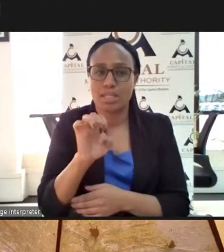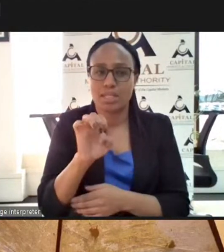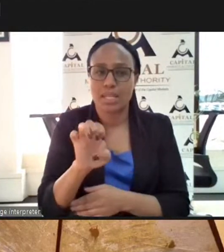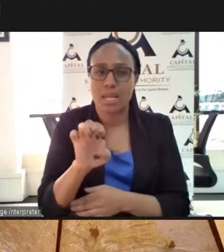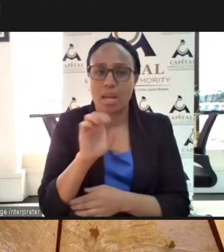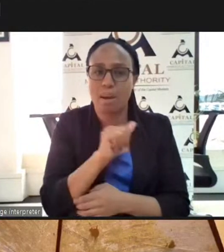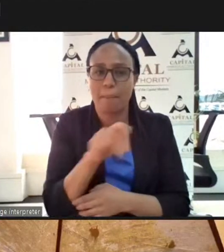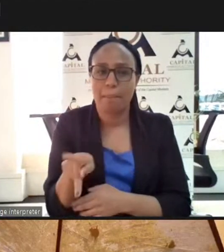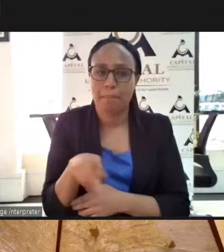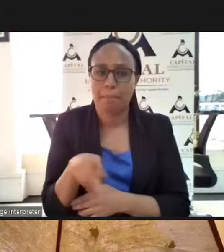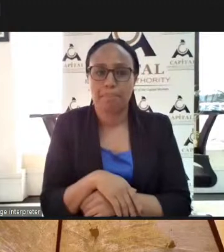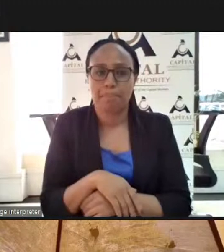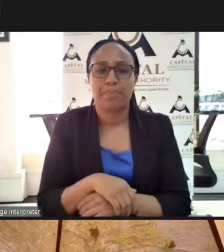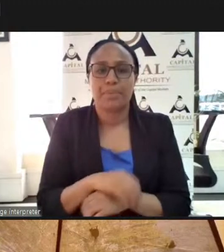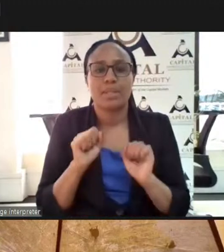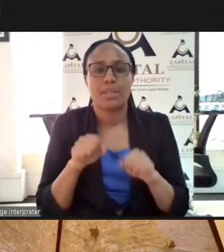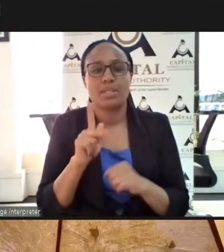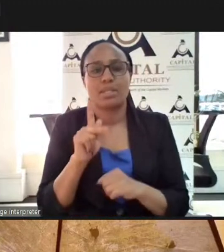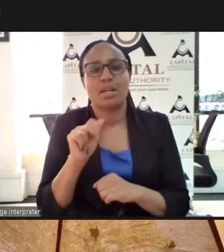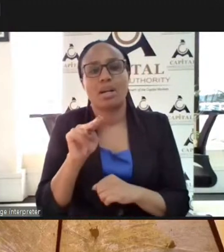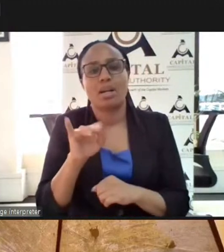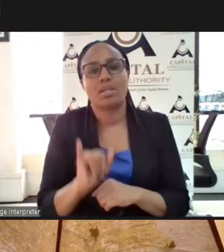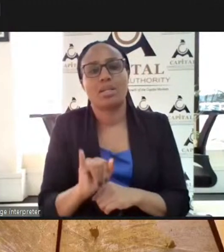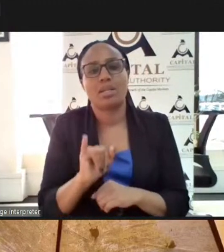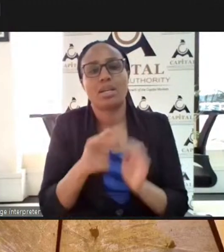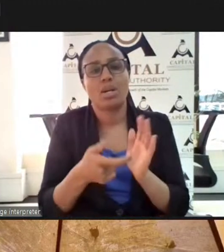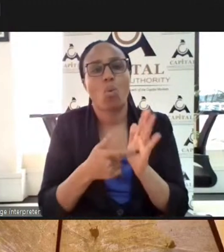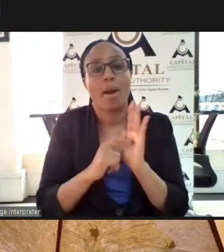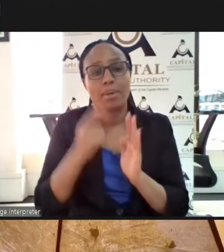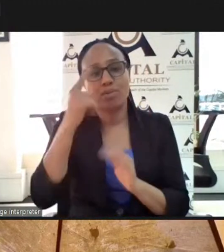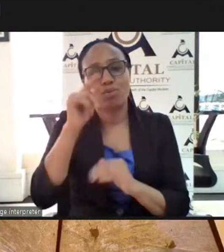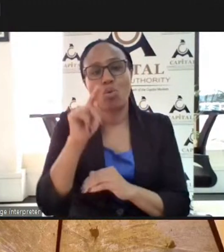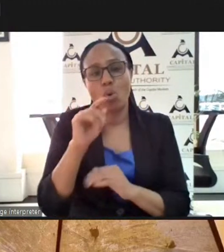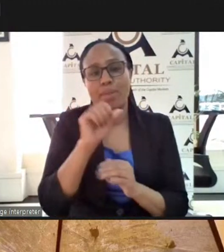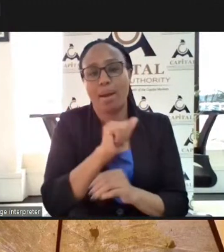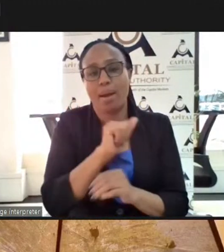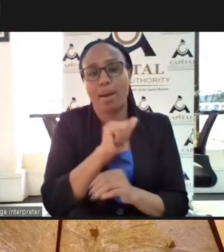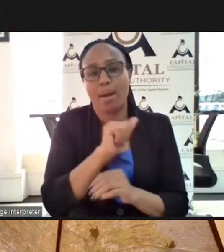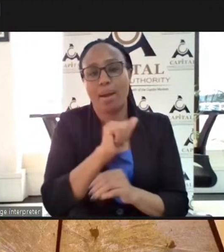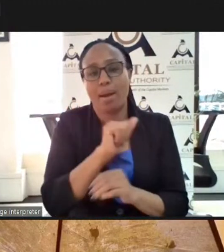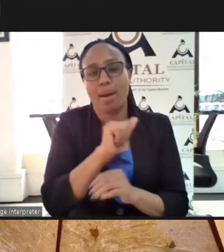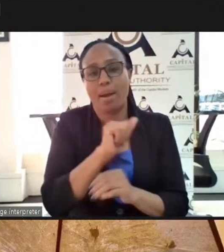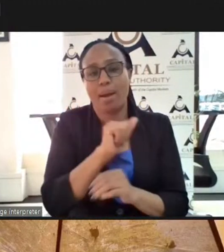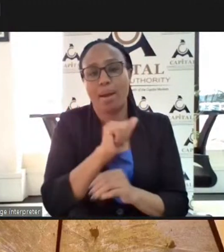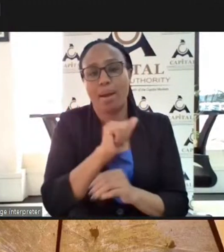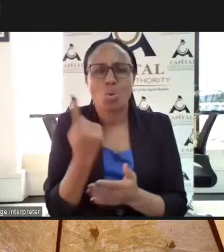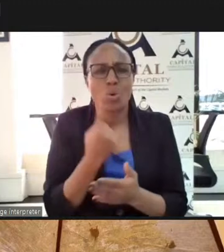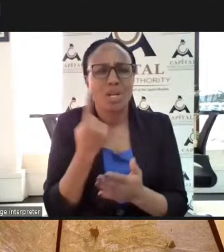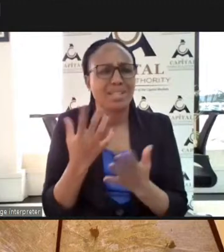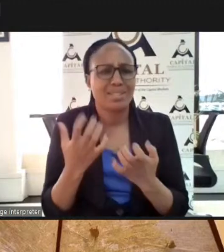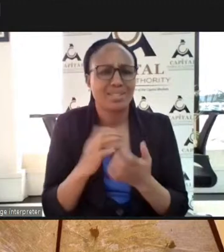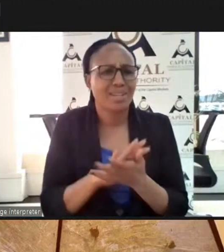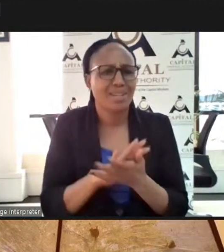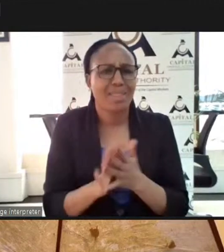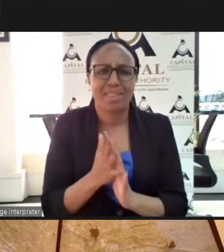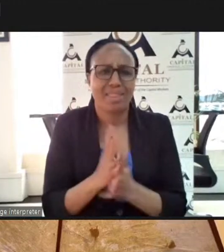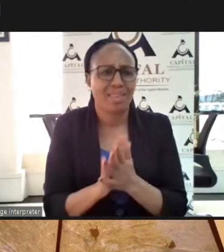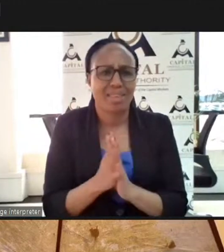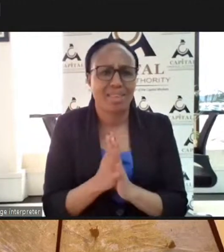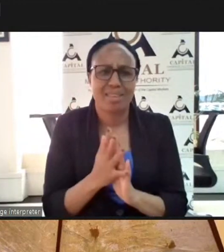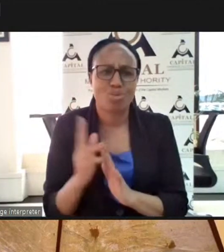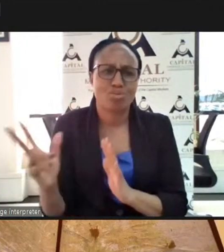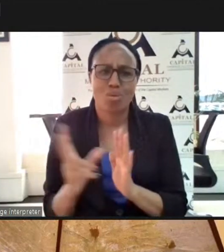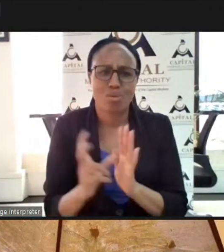Hi, Kanye. So in terms of requirements for the NSE app, you actually absolutely need nothing. You just need to download